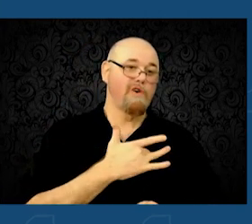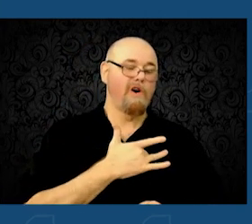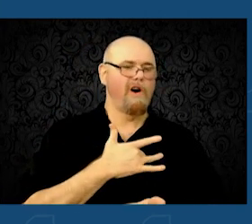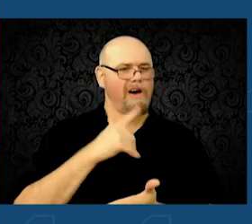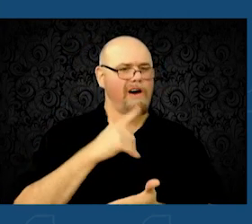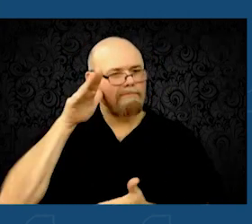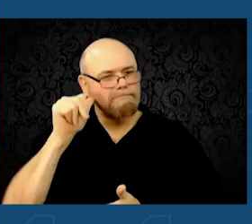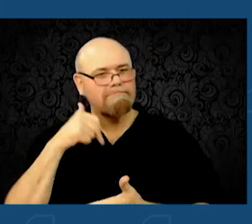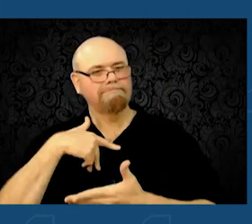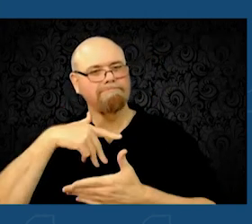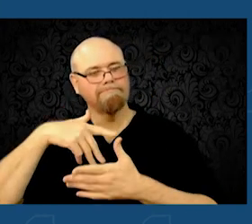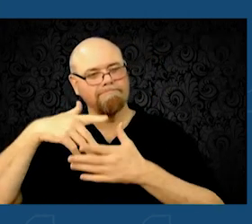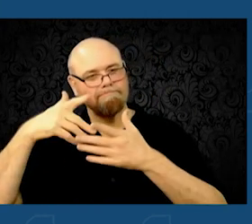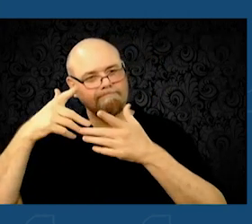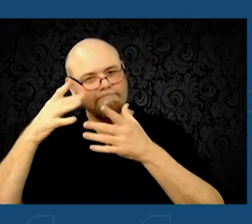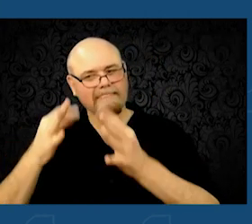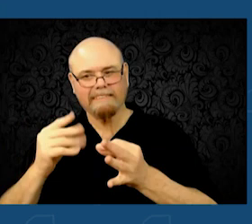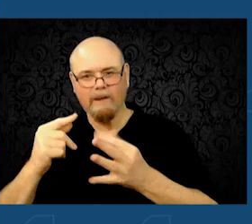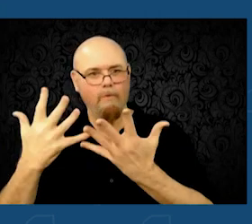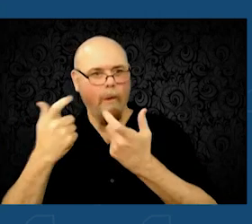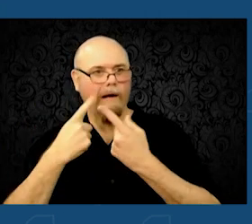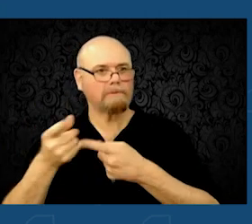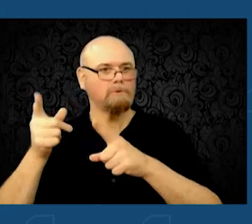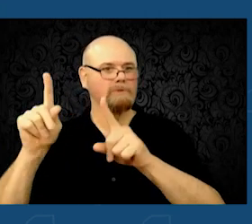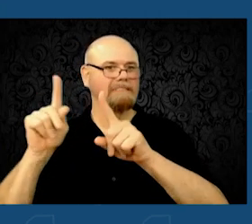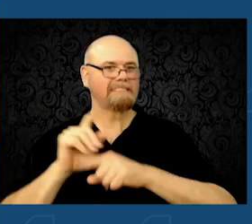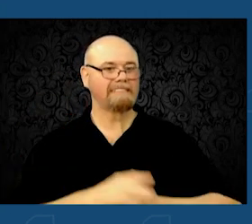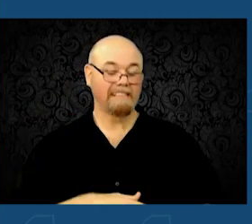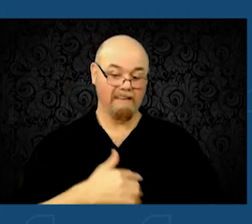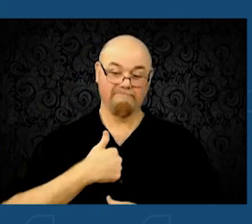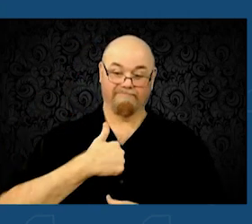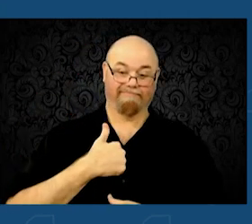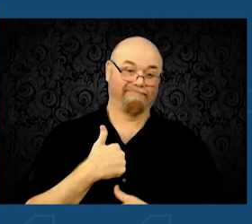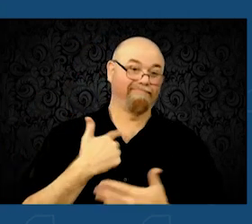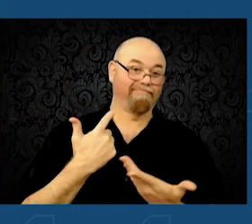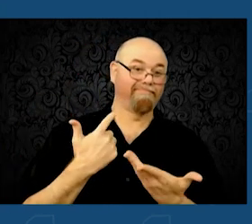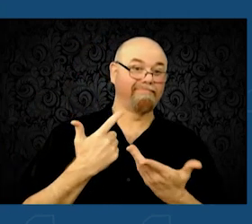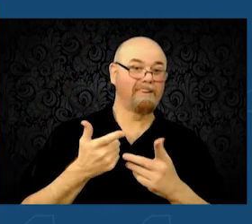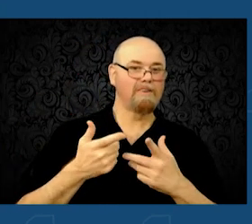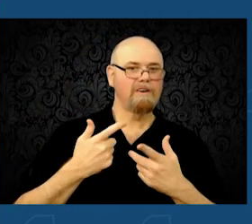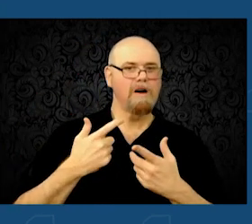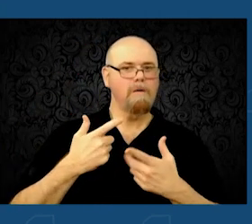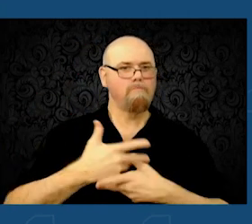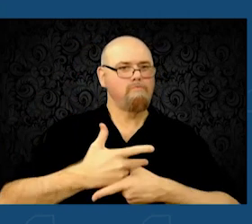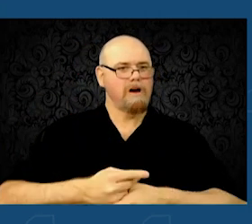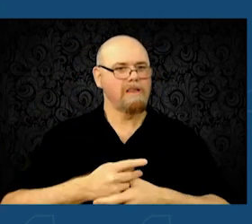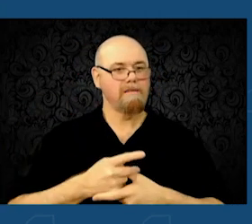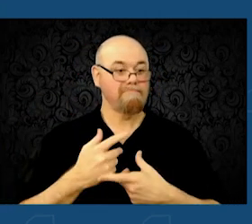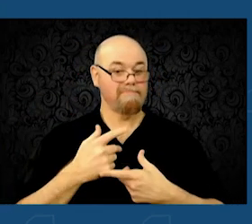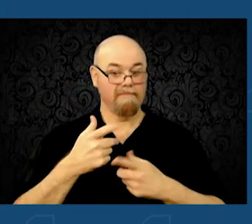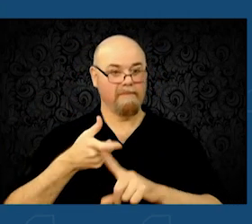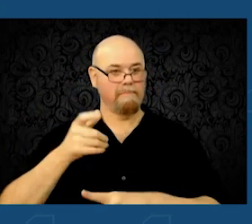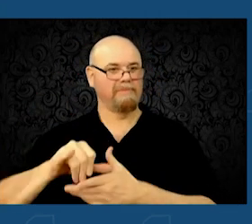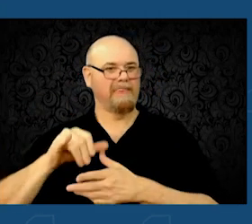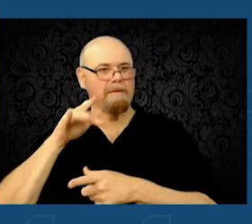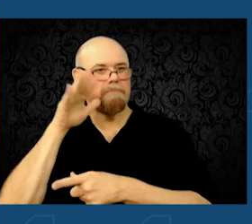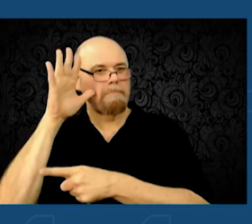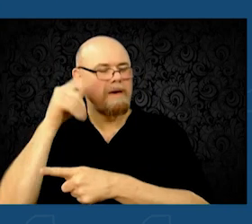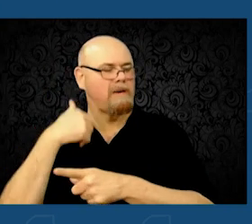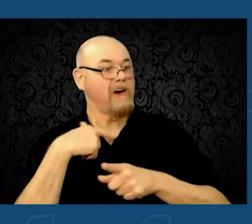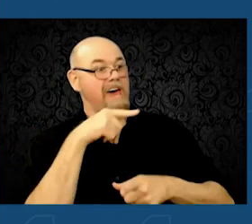to succeed. And I'm a product of that. You're a product of your parents. I've heard